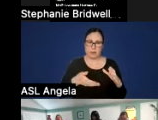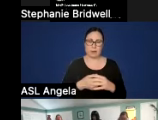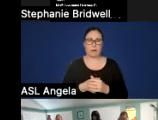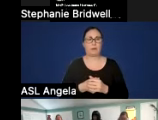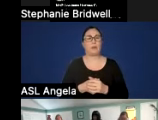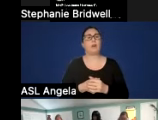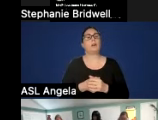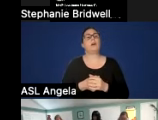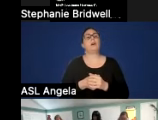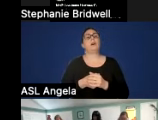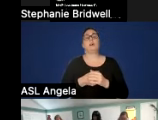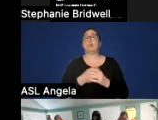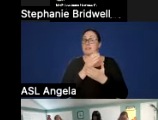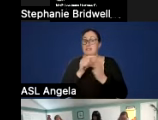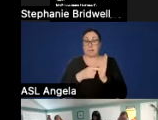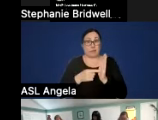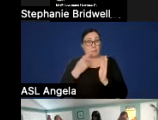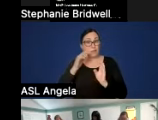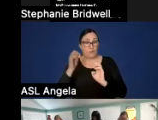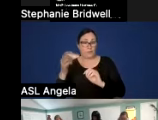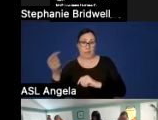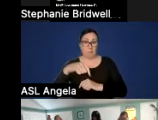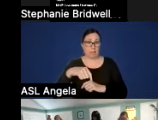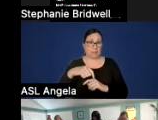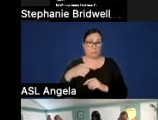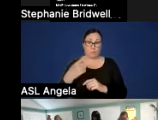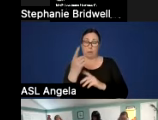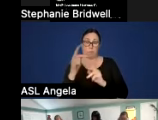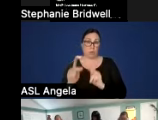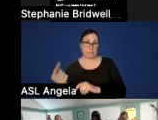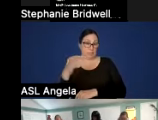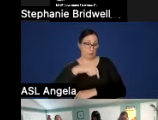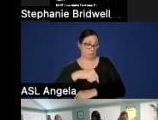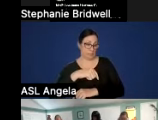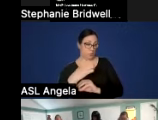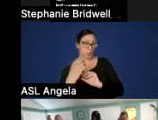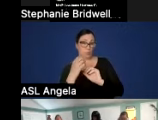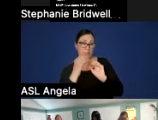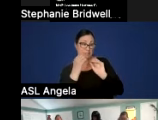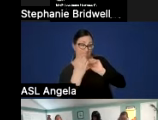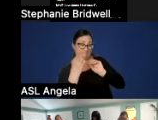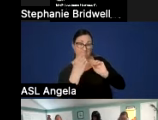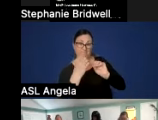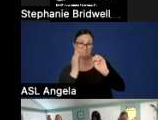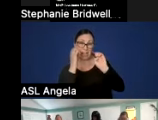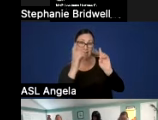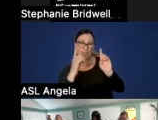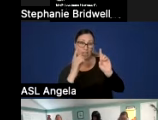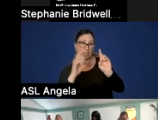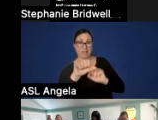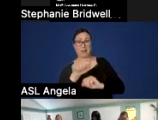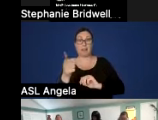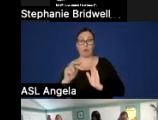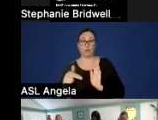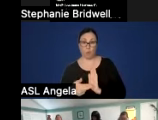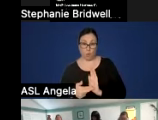of the team. So, it's just kind of thinking about what that needs to look like based on where you're at in